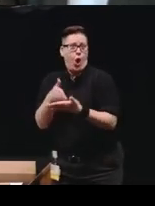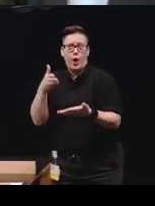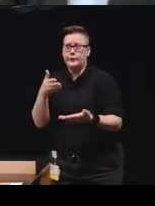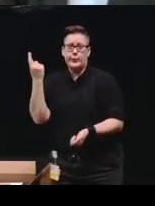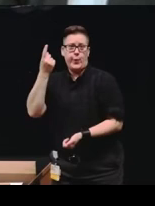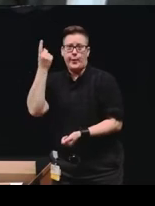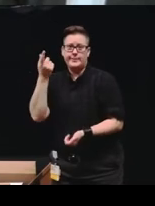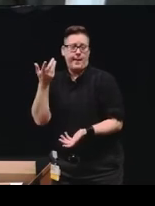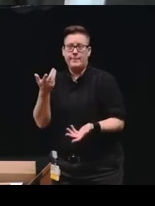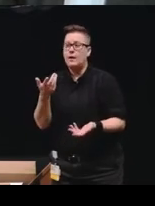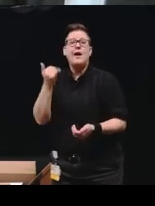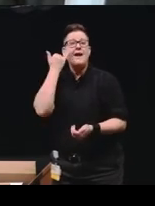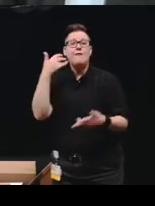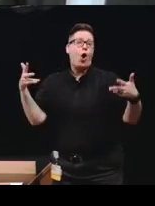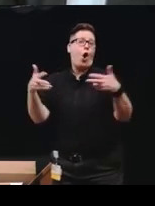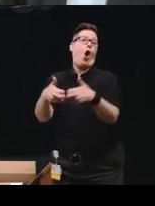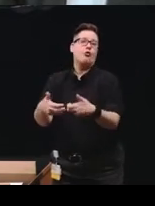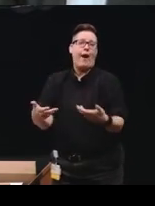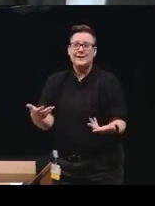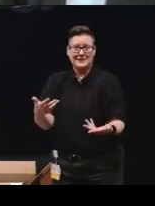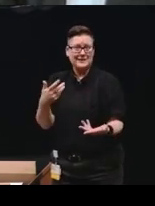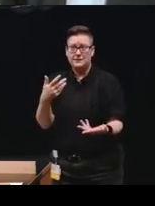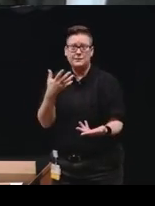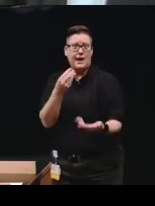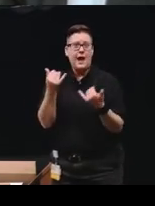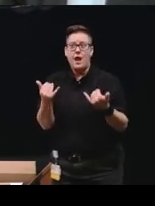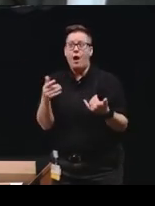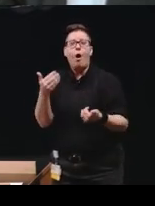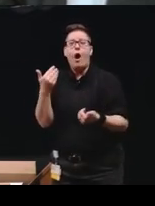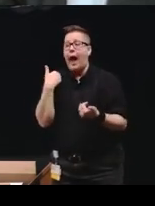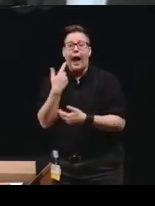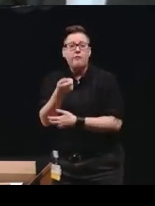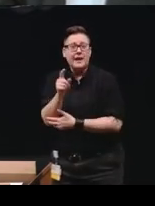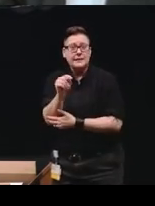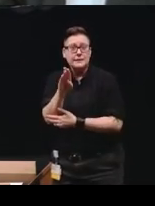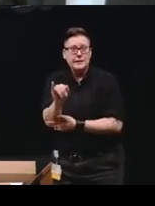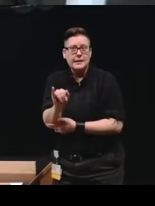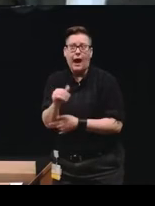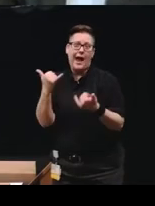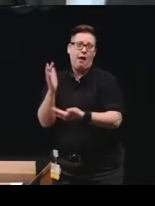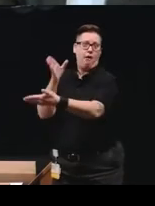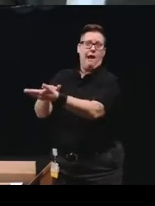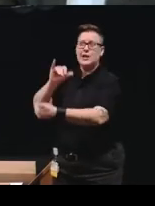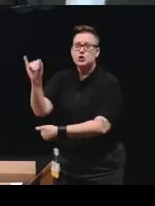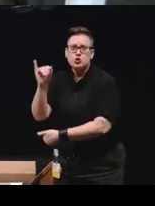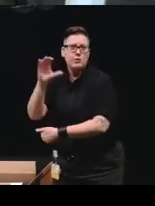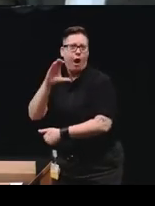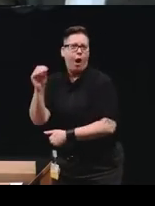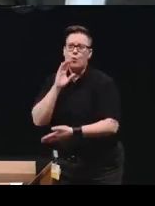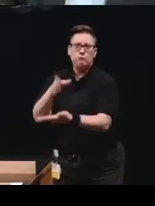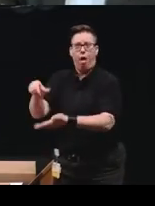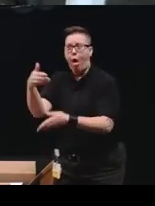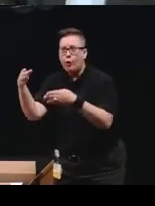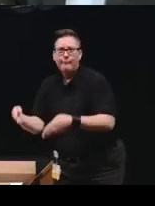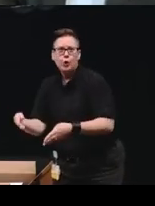that car accident and potential mild TBI event in the context of their functional seizures or